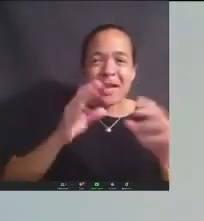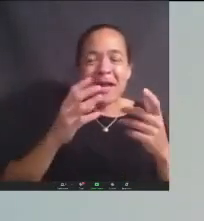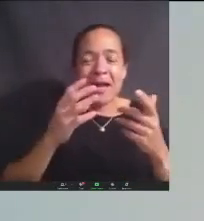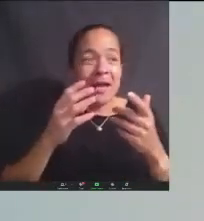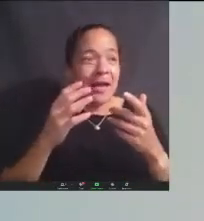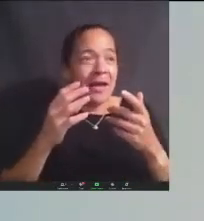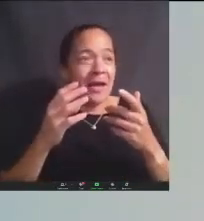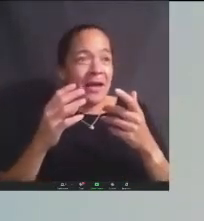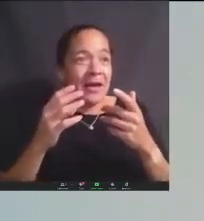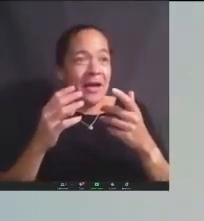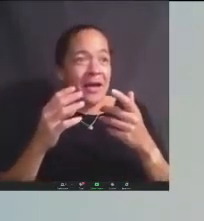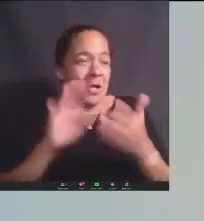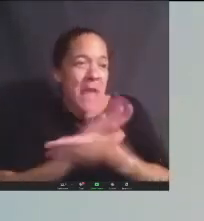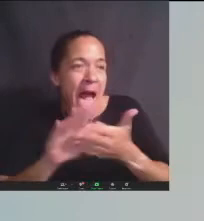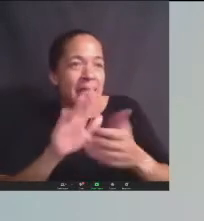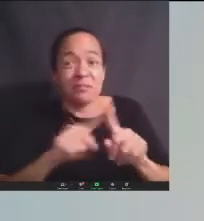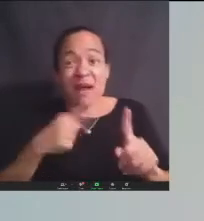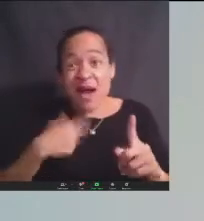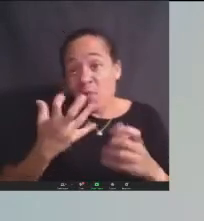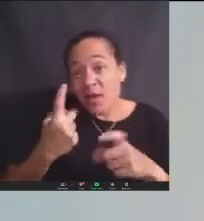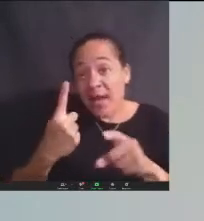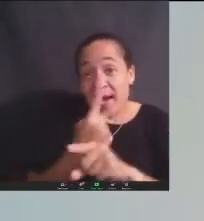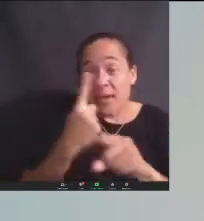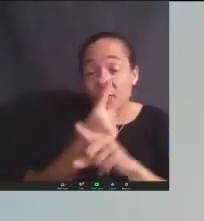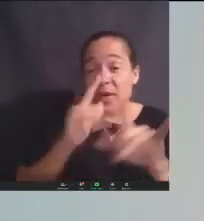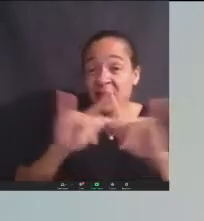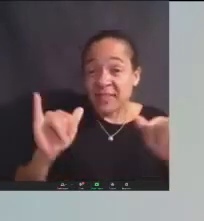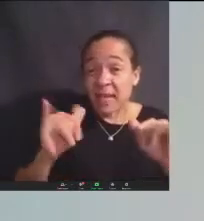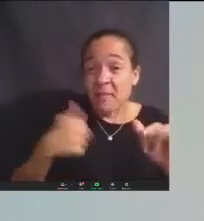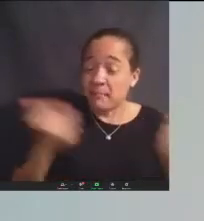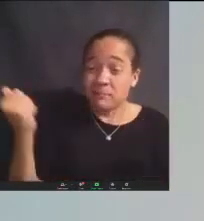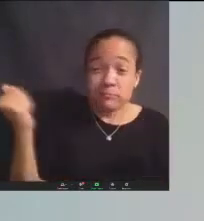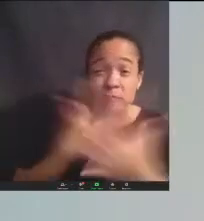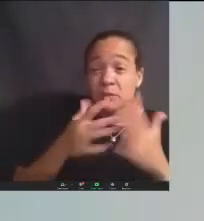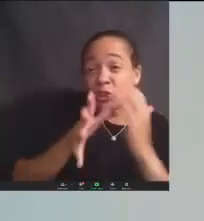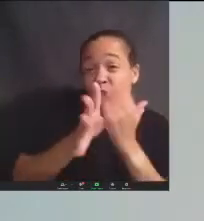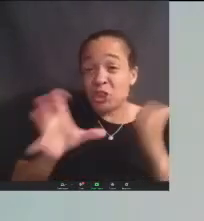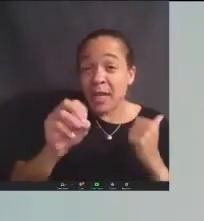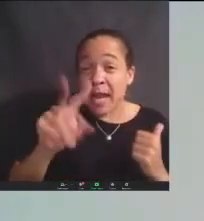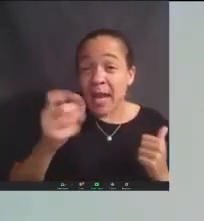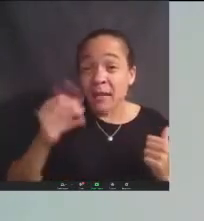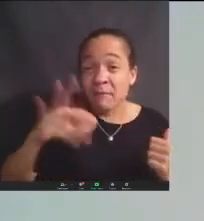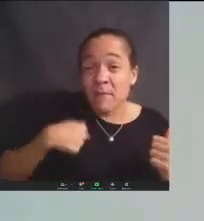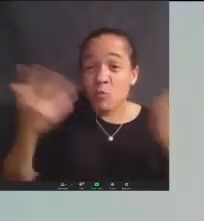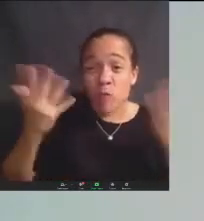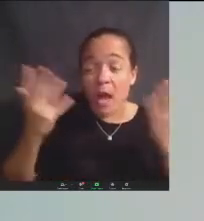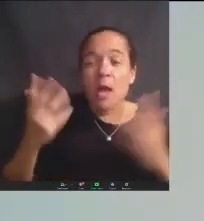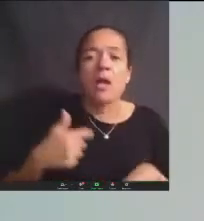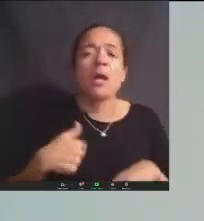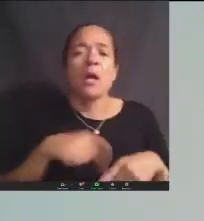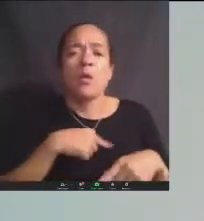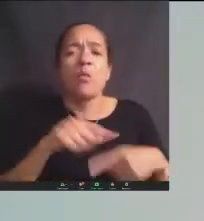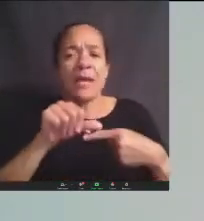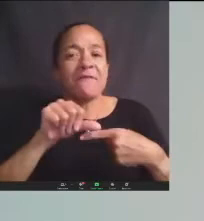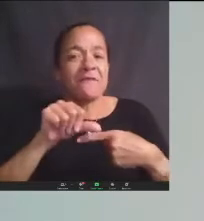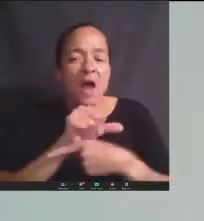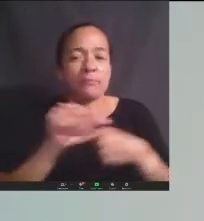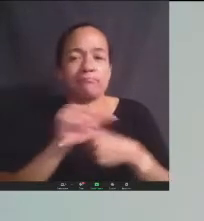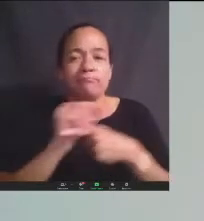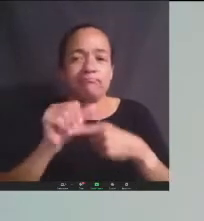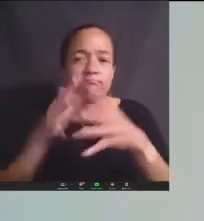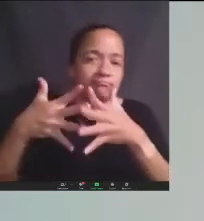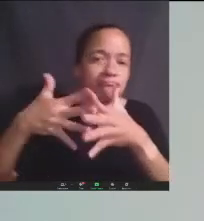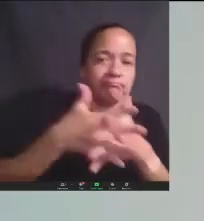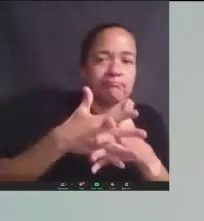me is right now, so we've trained obviously in the United States on asset framing, and we also trained in India on